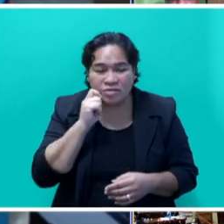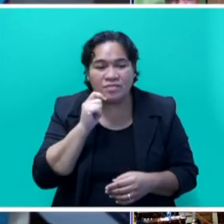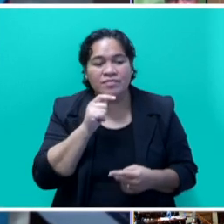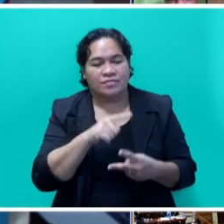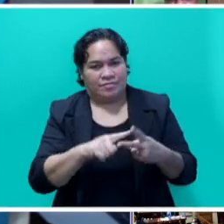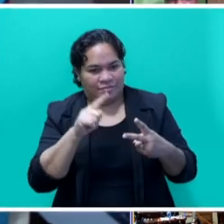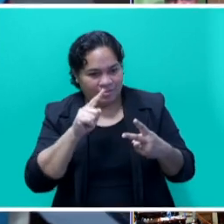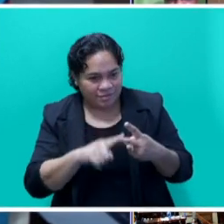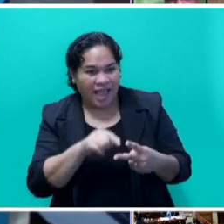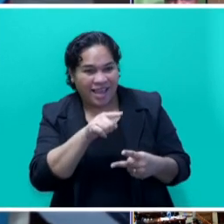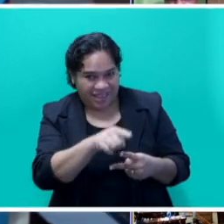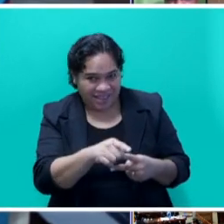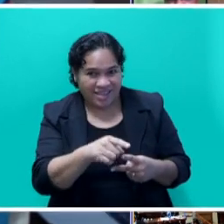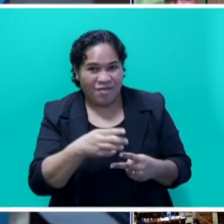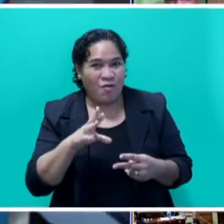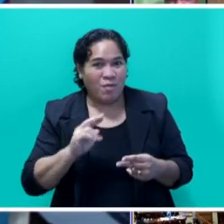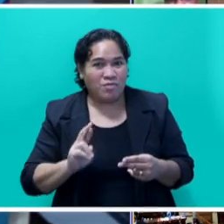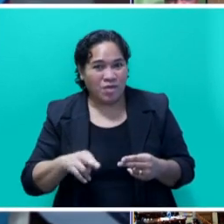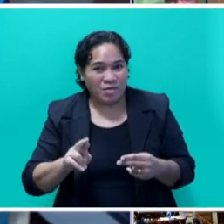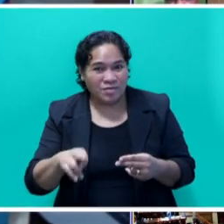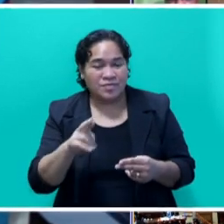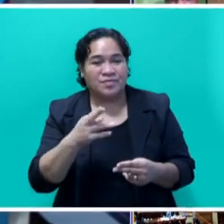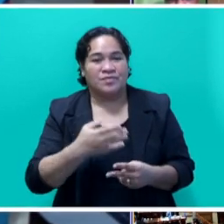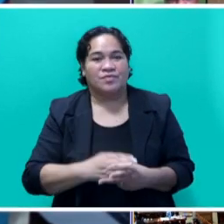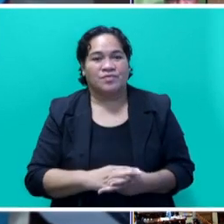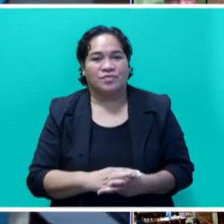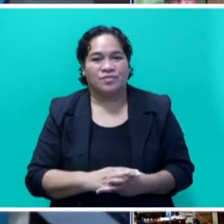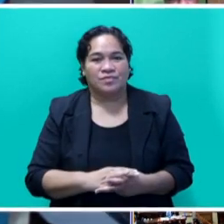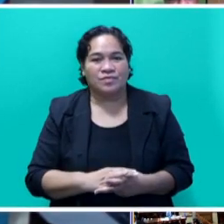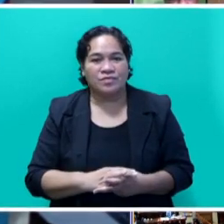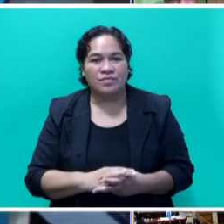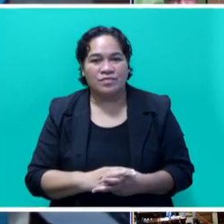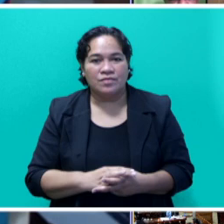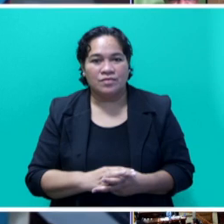herself, Marama Rokotu Ndeketi.